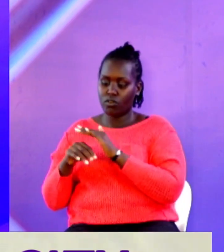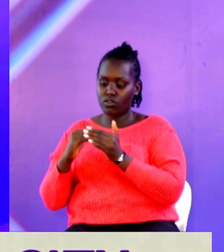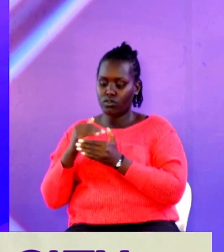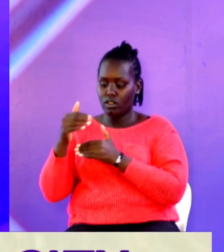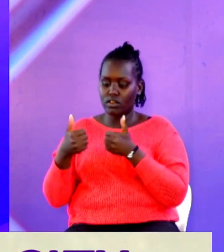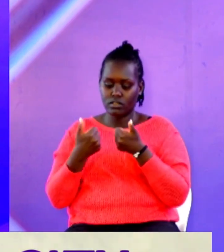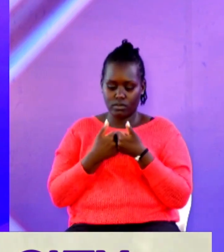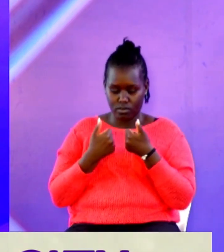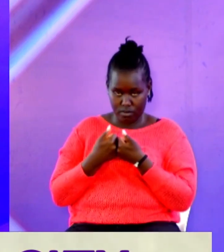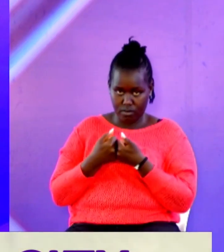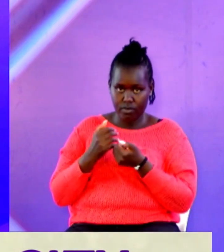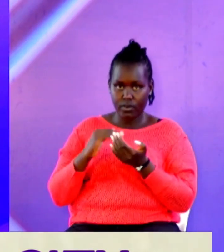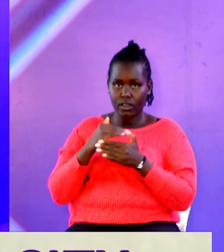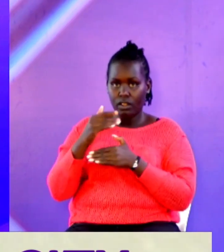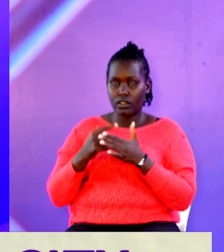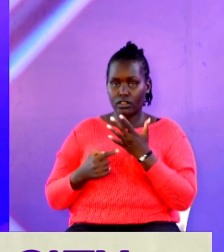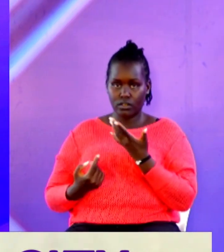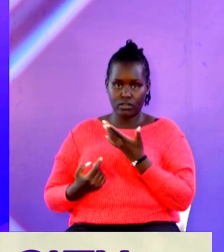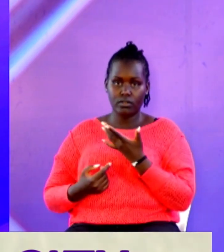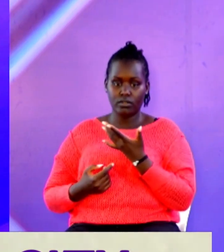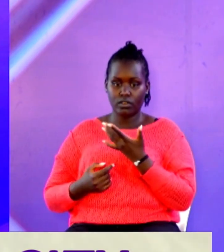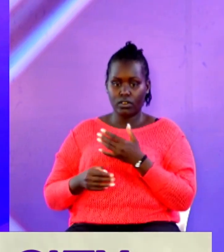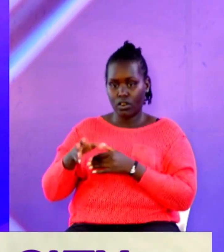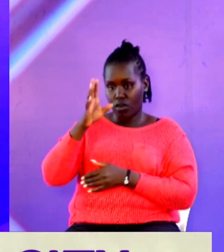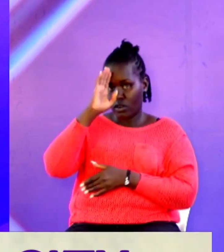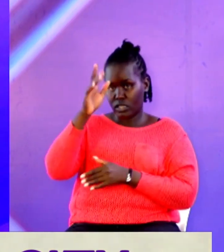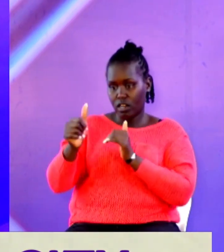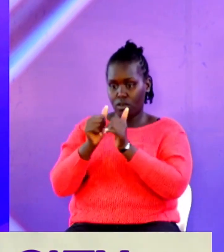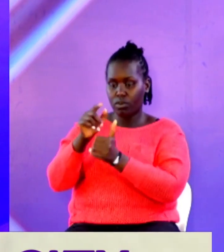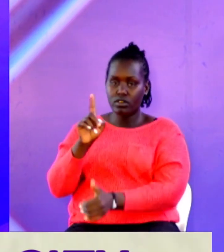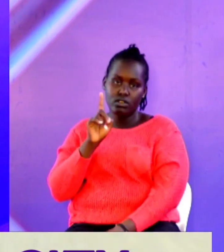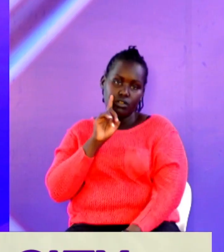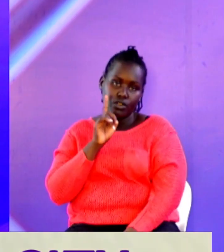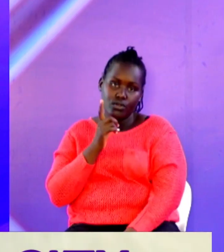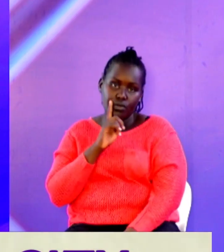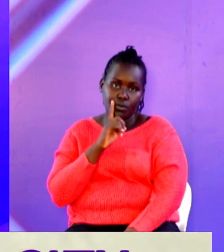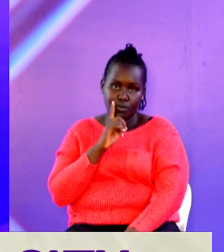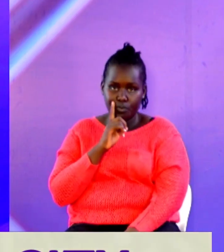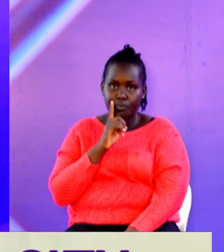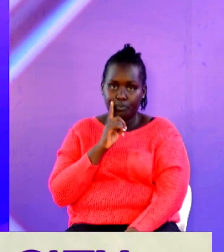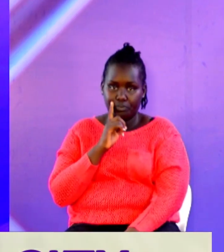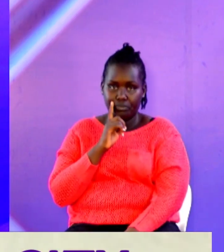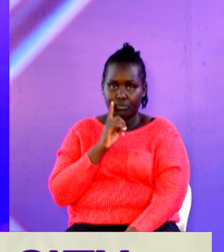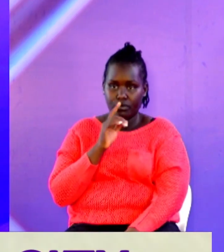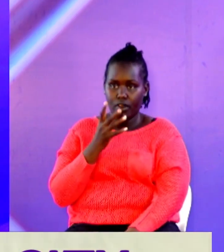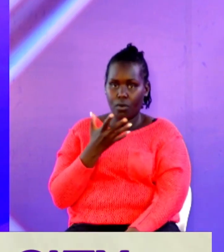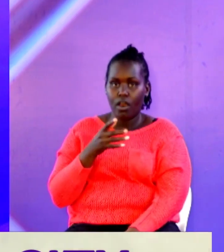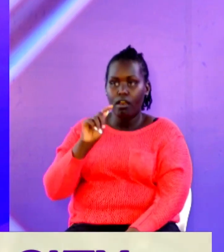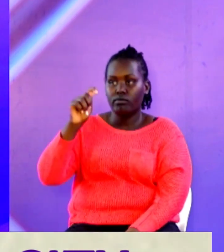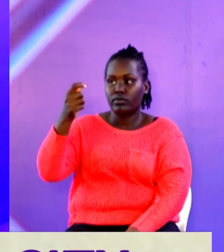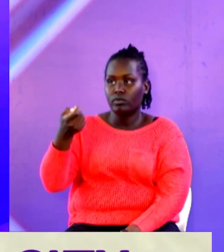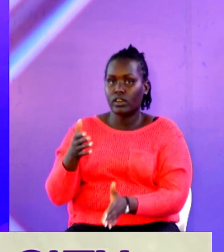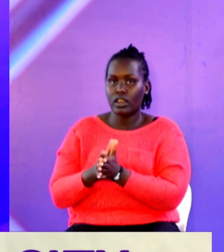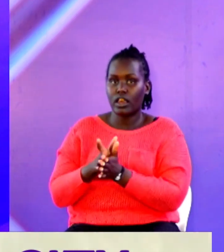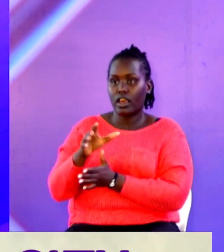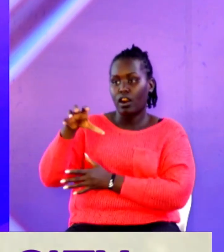game. The next game will be on Sunday, that is tomorrow. Of course, that is Kenya and